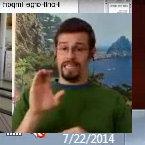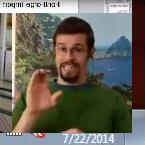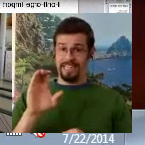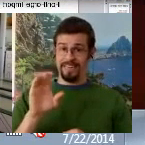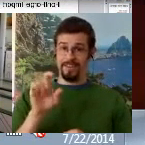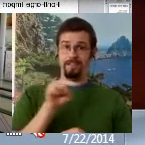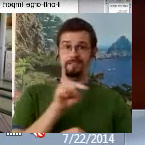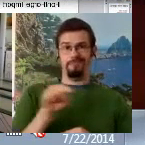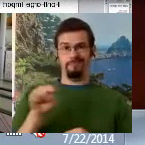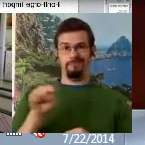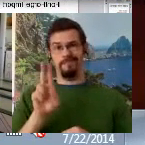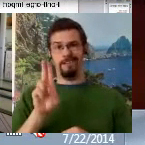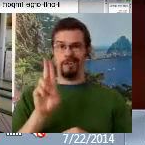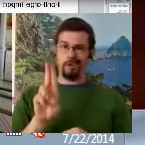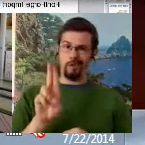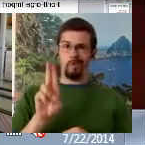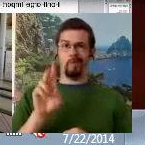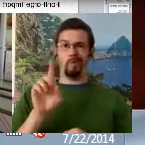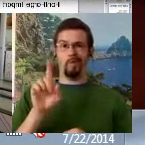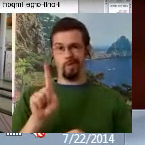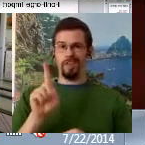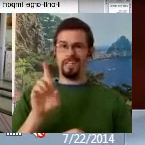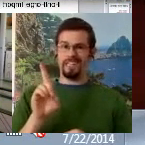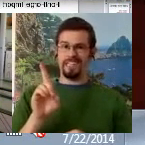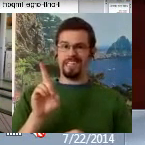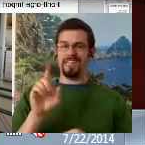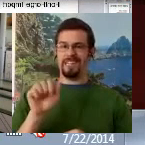U1D88C, and then there's the third character, which is